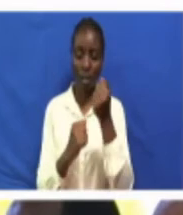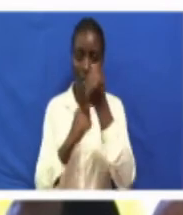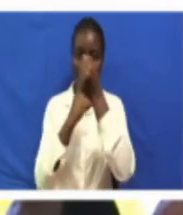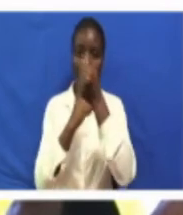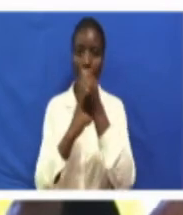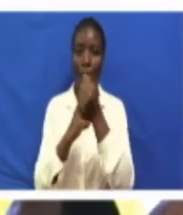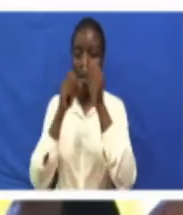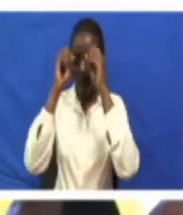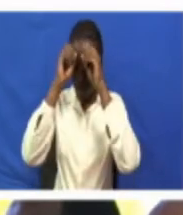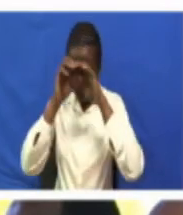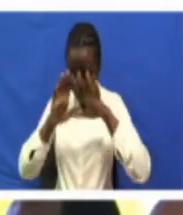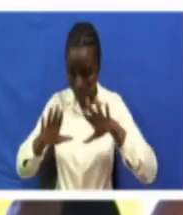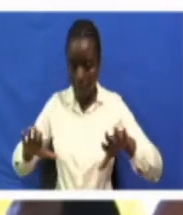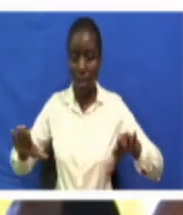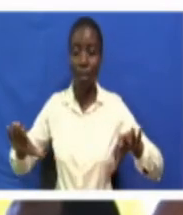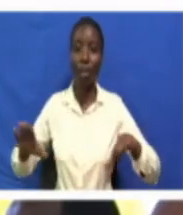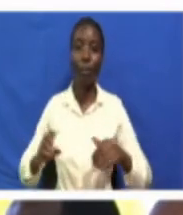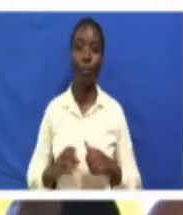generously